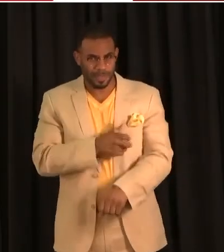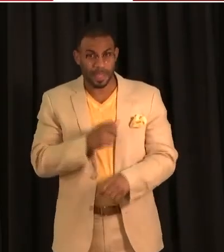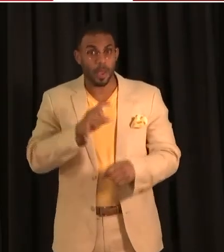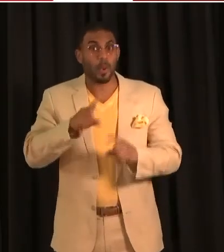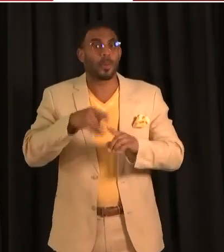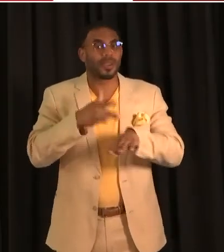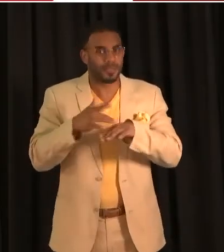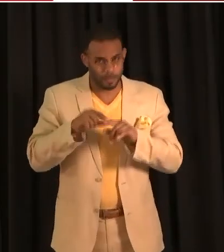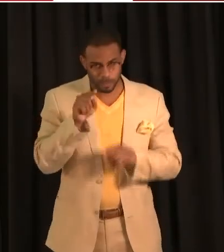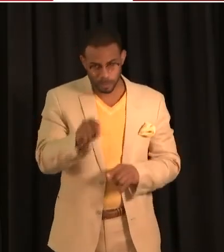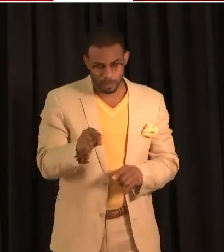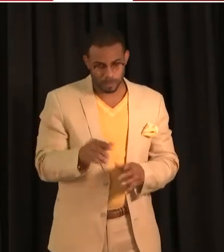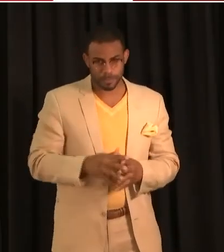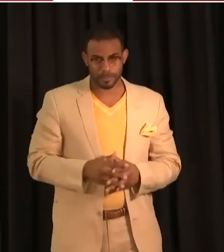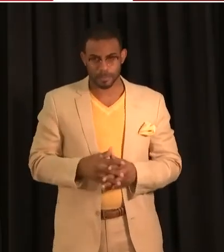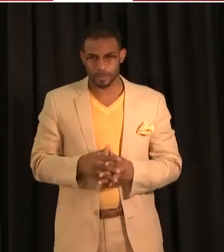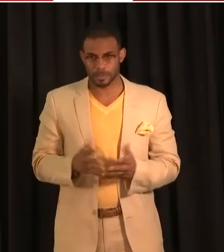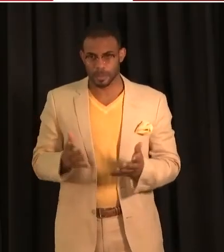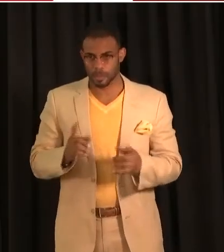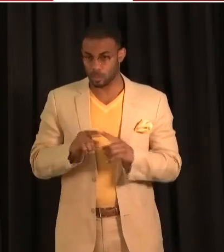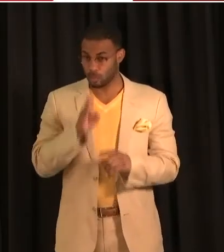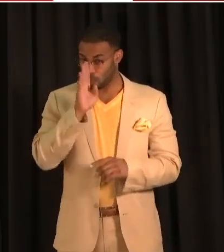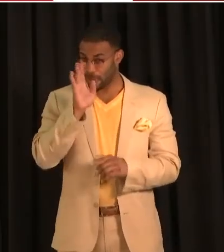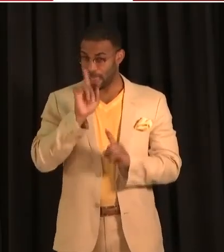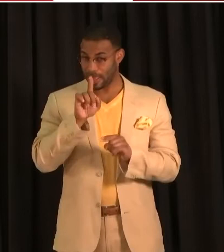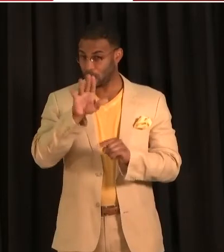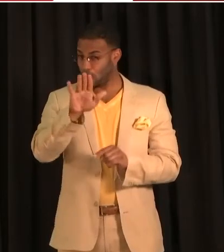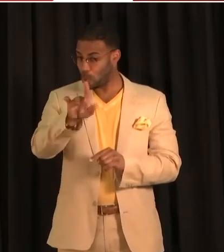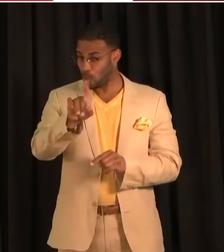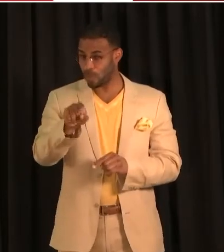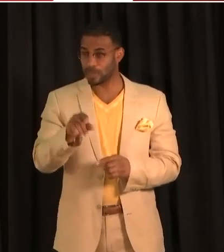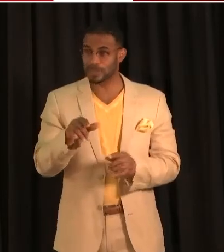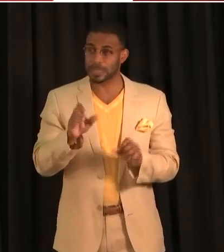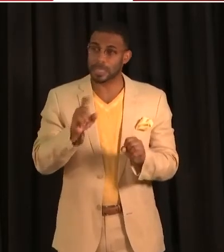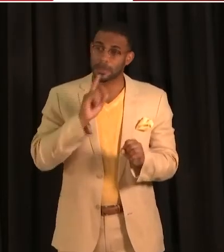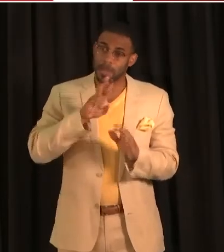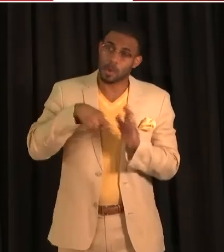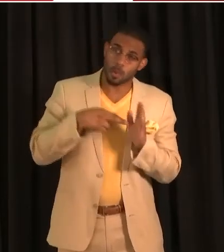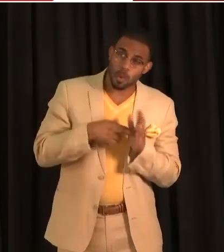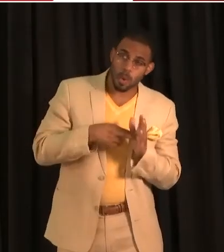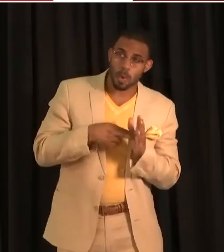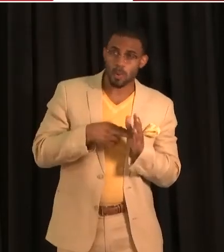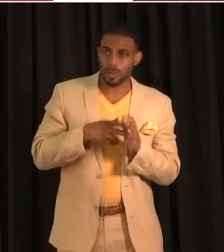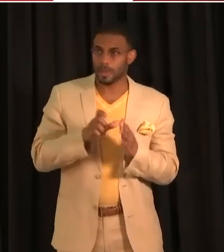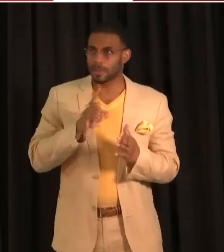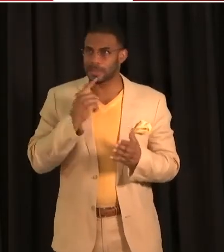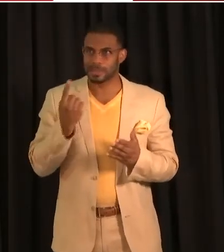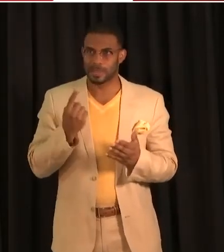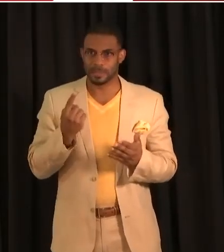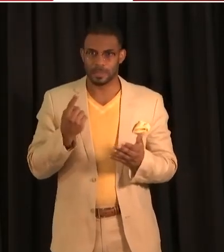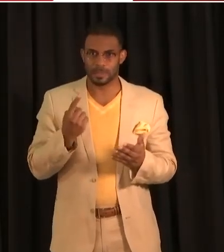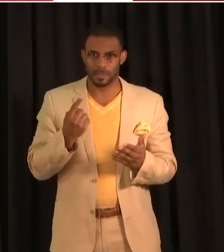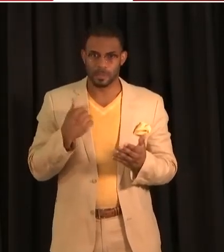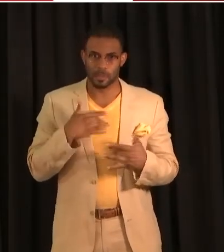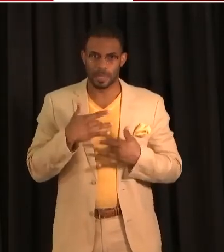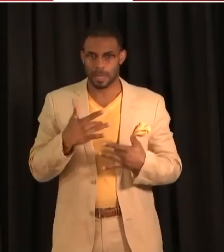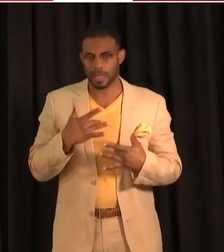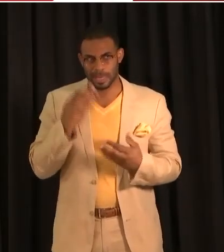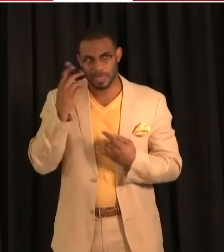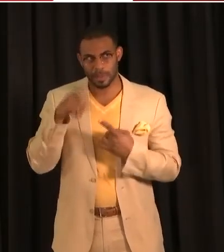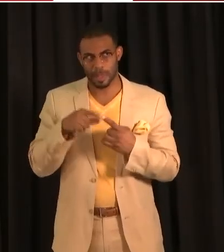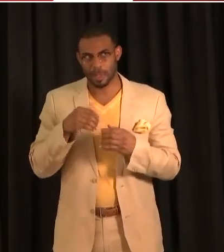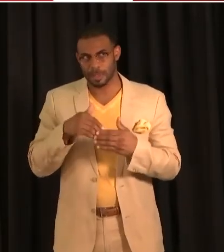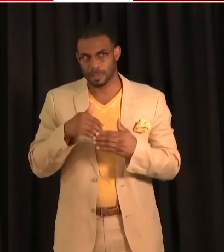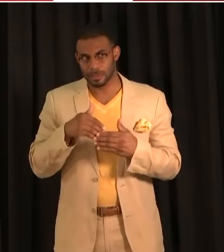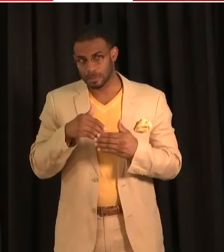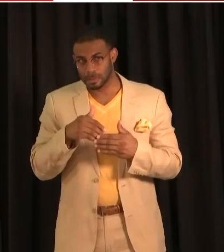vaccine. So to directly answer your question, there could be a role, and that's something that we'll likely